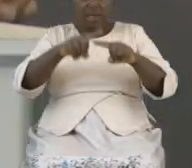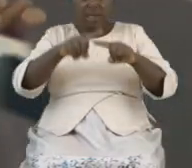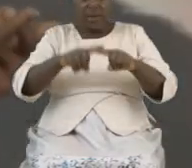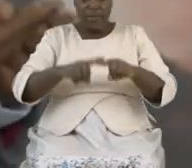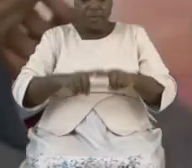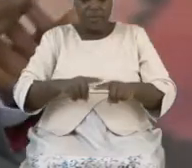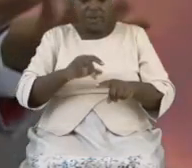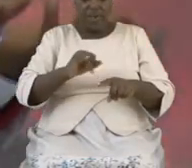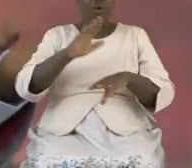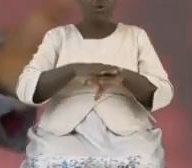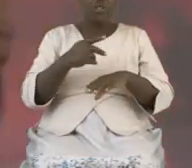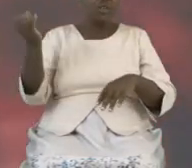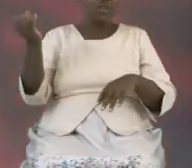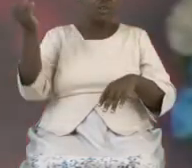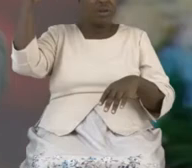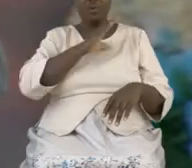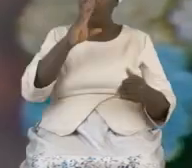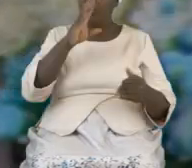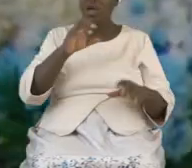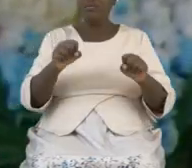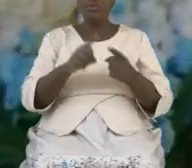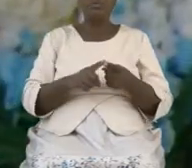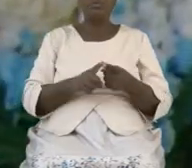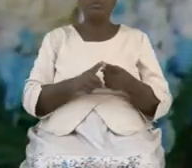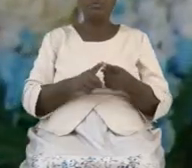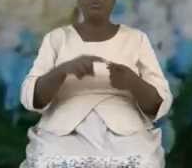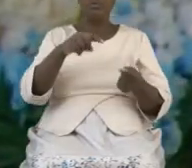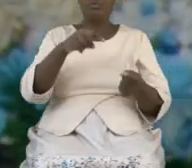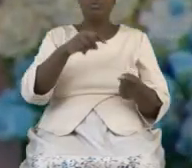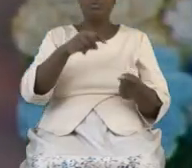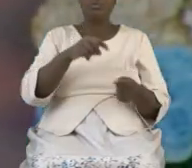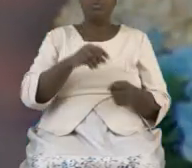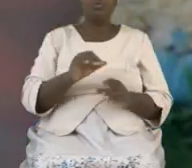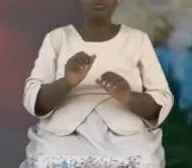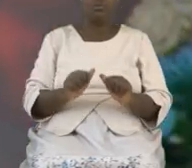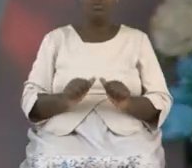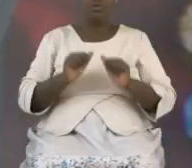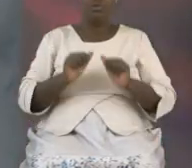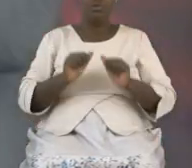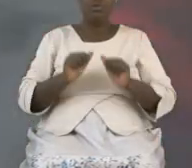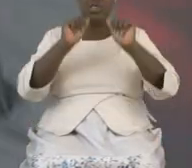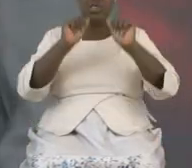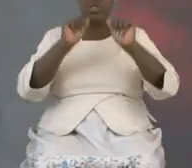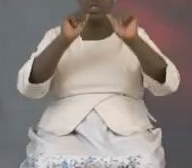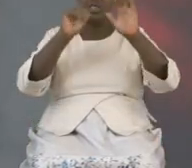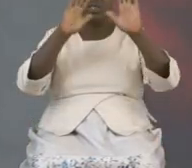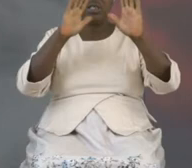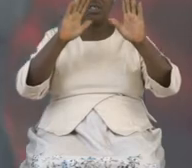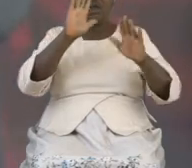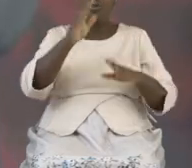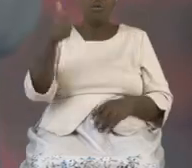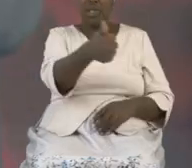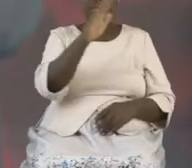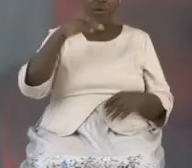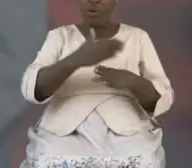yield your members, yourself, your totality, your personality